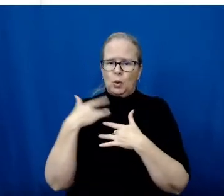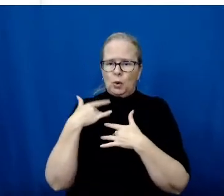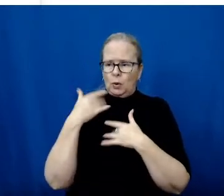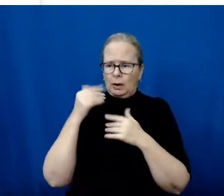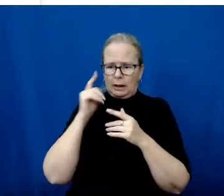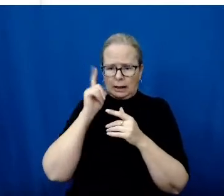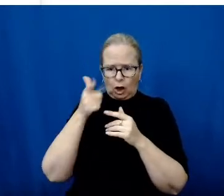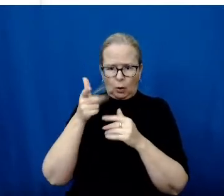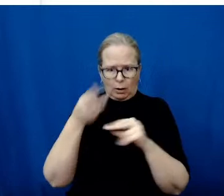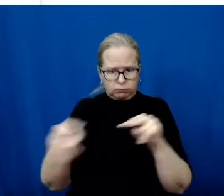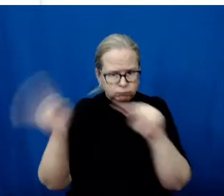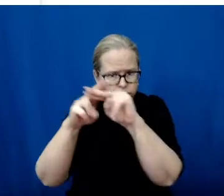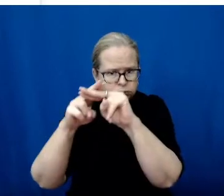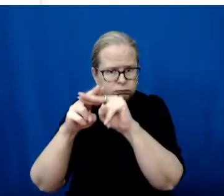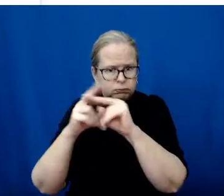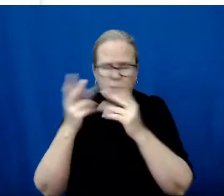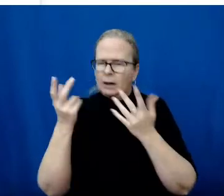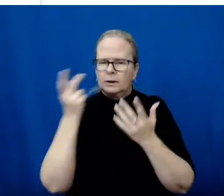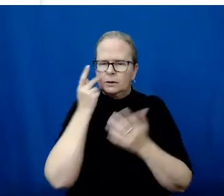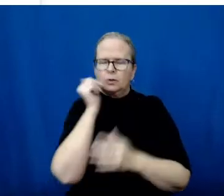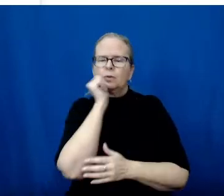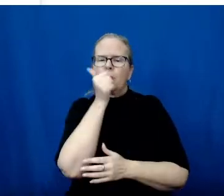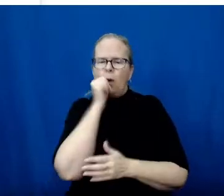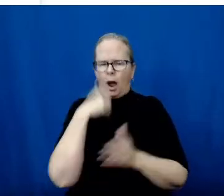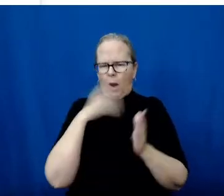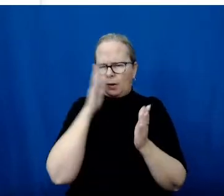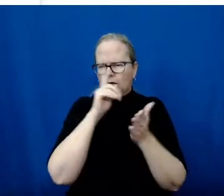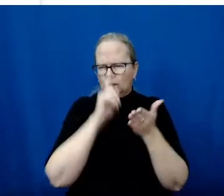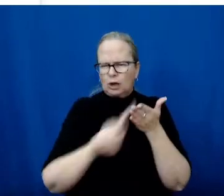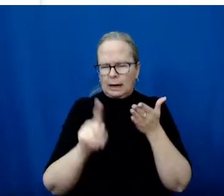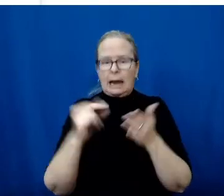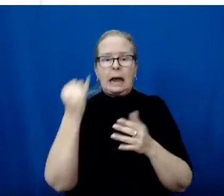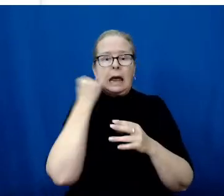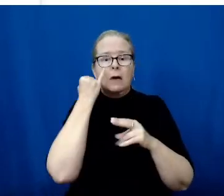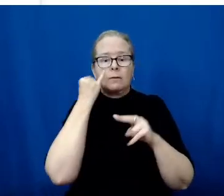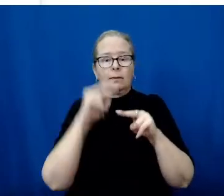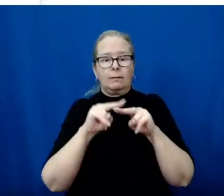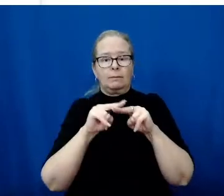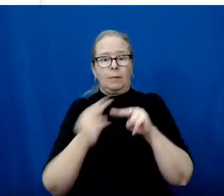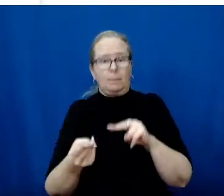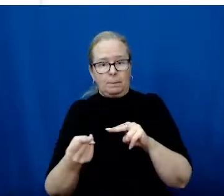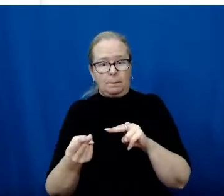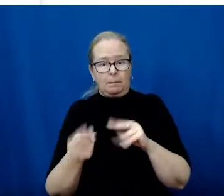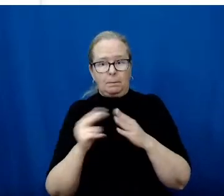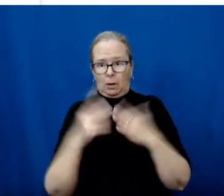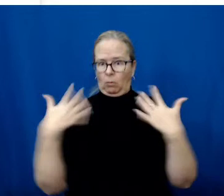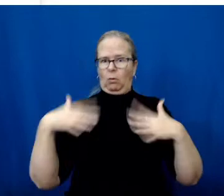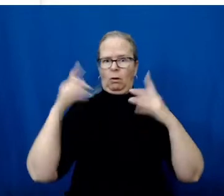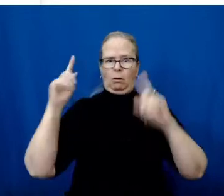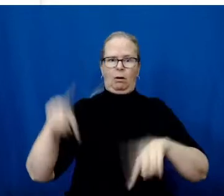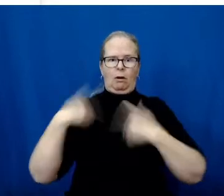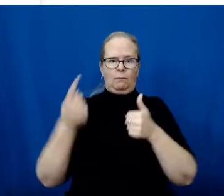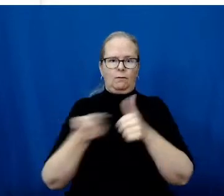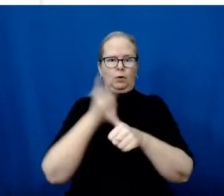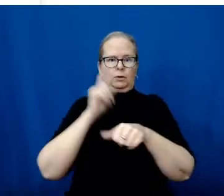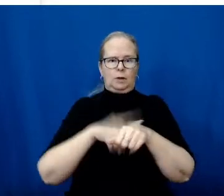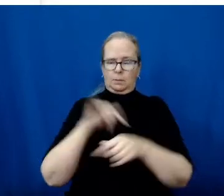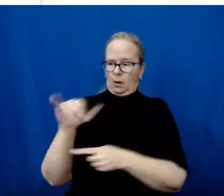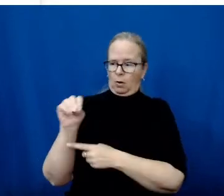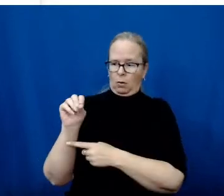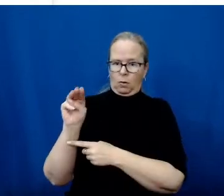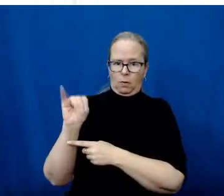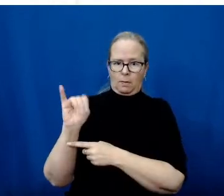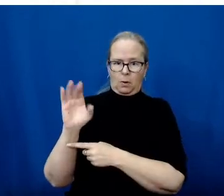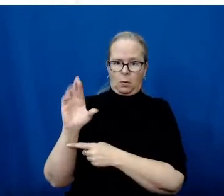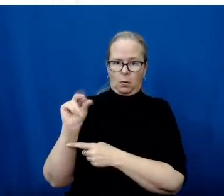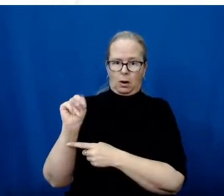3 days of dropping cases, that'll be the first time since the start of this wave, and that may indicate a peak. Denmark and